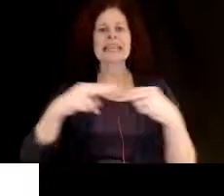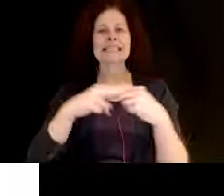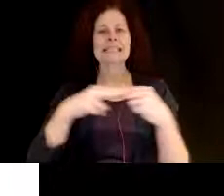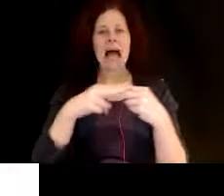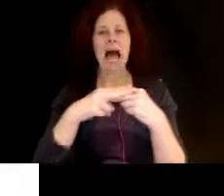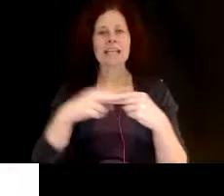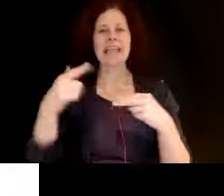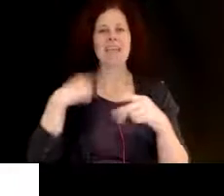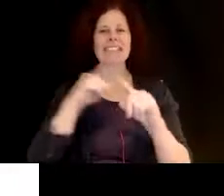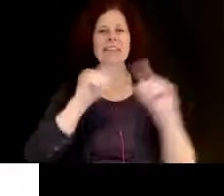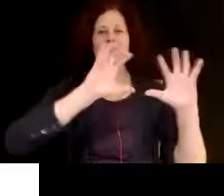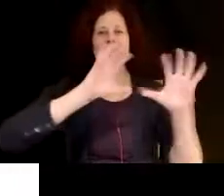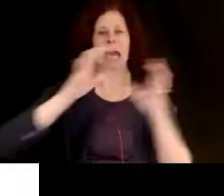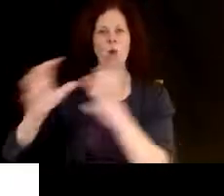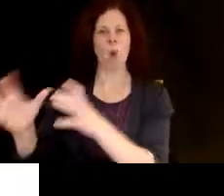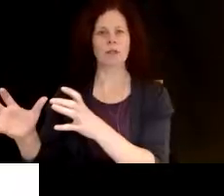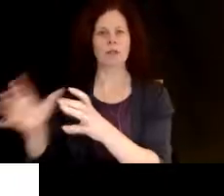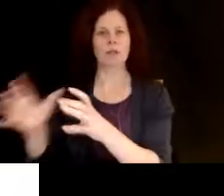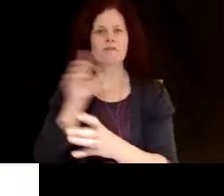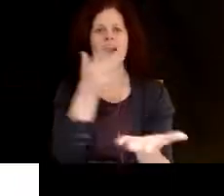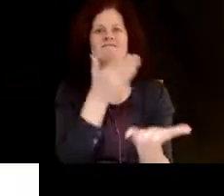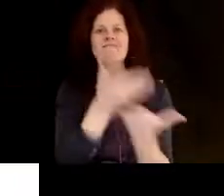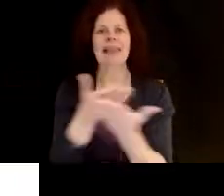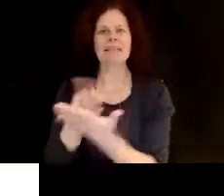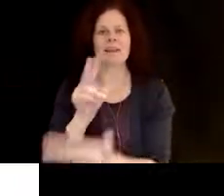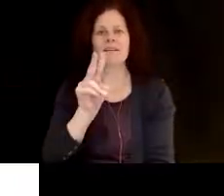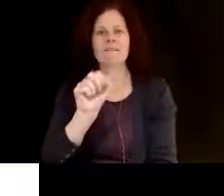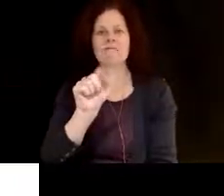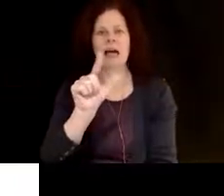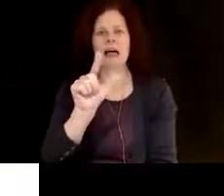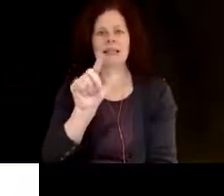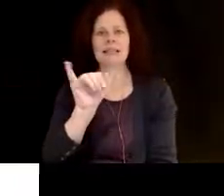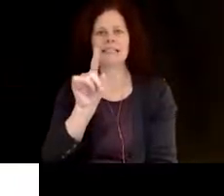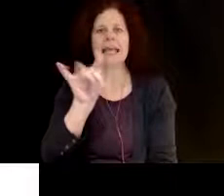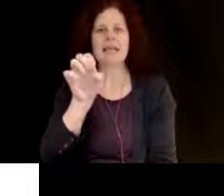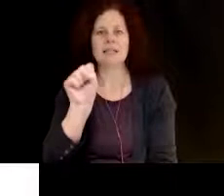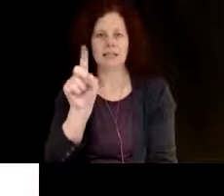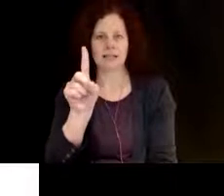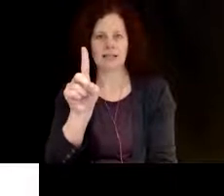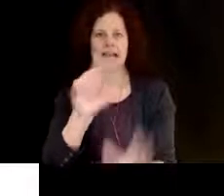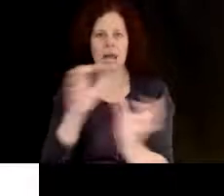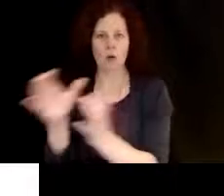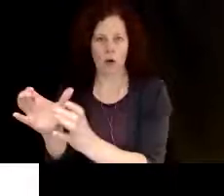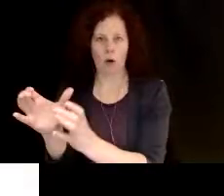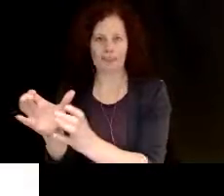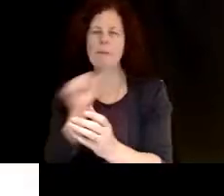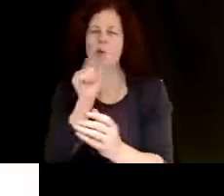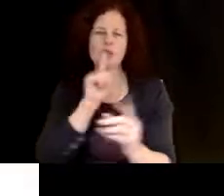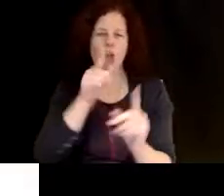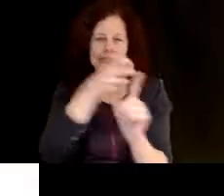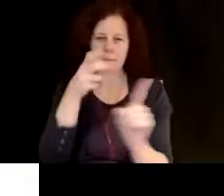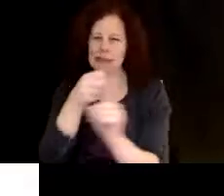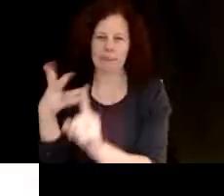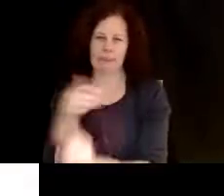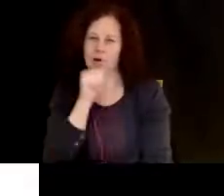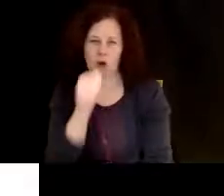of validated categories, but I'm not going to really go into them for brevity's sake. So the first important finding we wanted